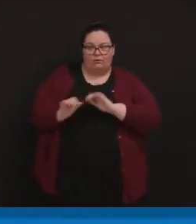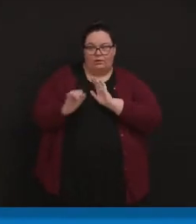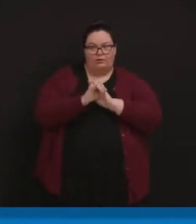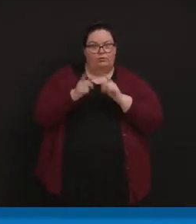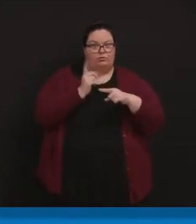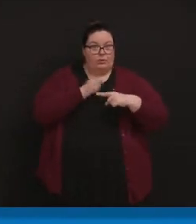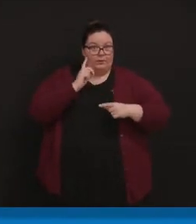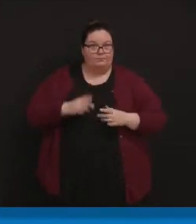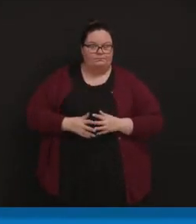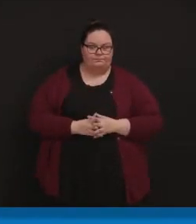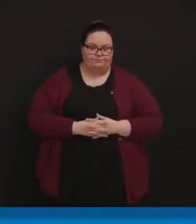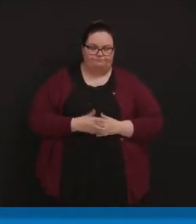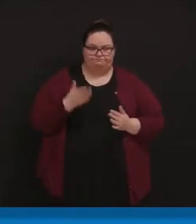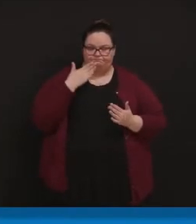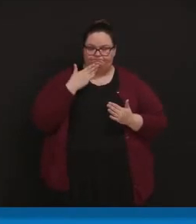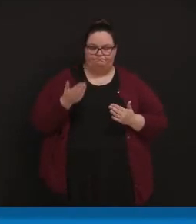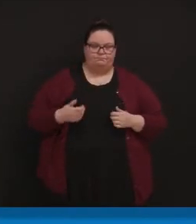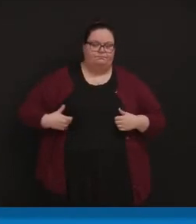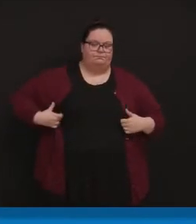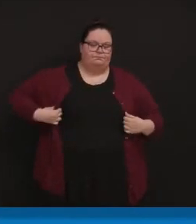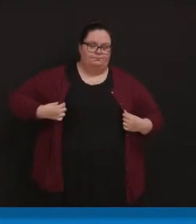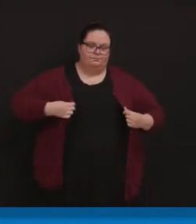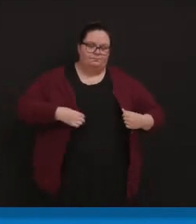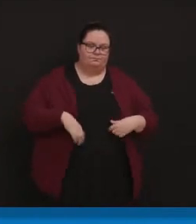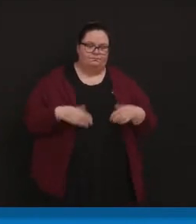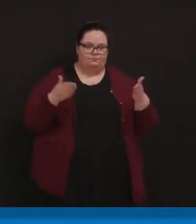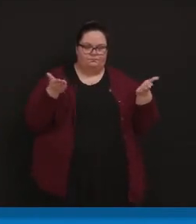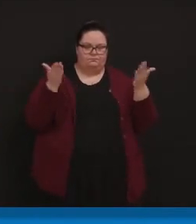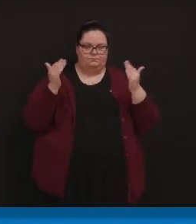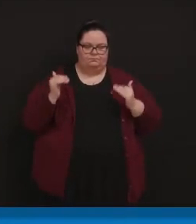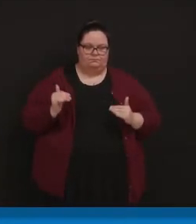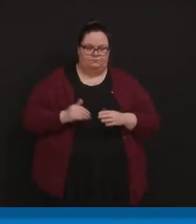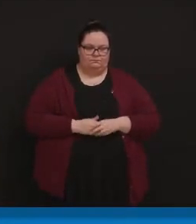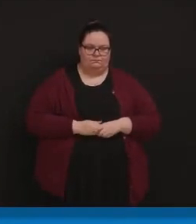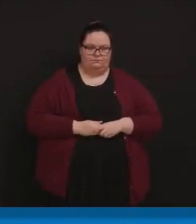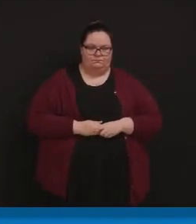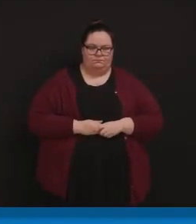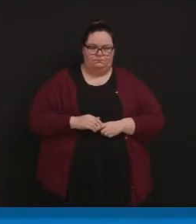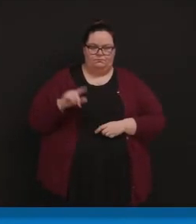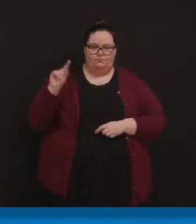possible. Thank you, Mr. Waugh. Thank you, Dr. Savannah Odd.